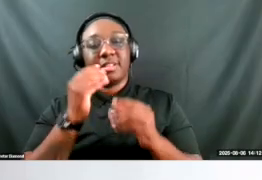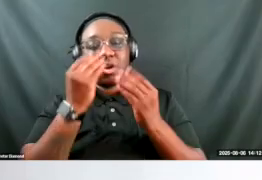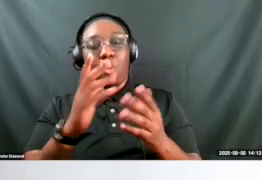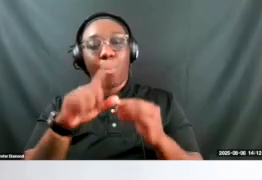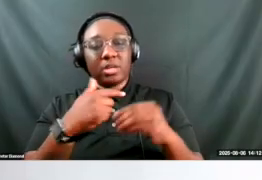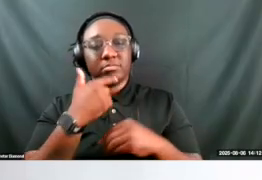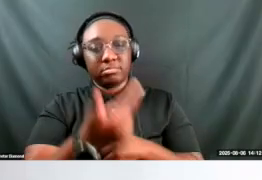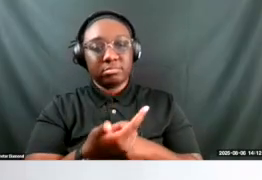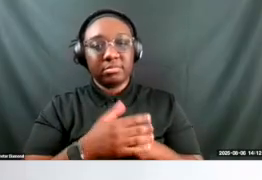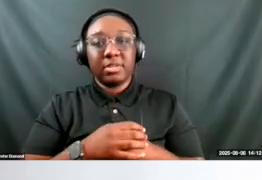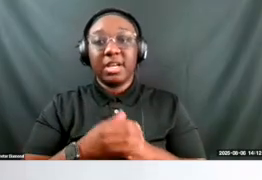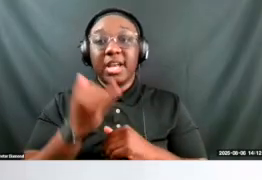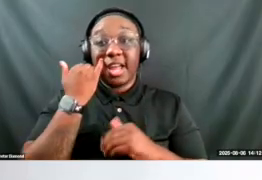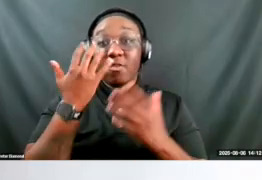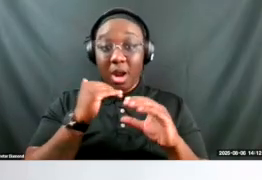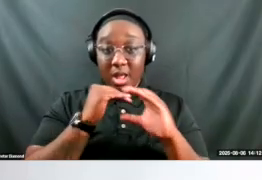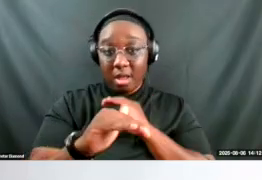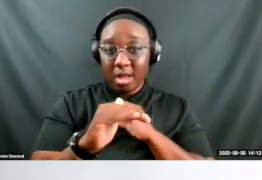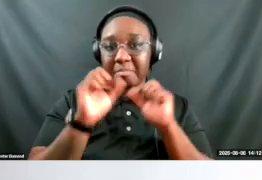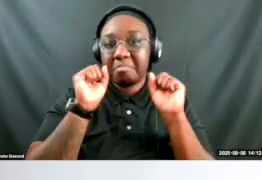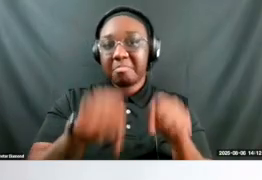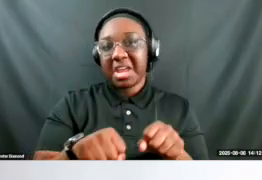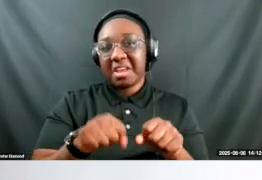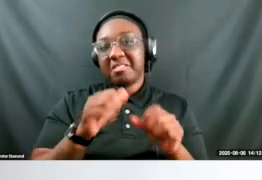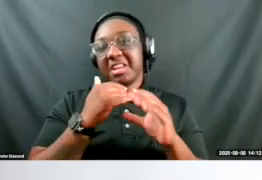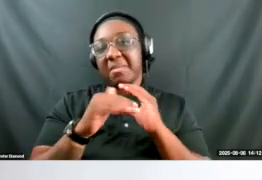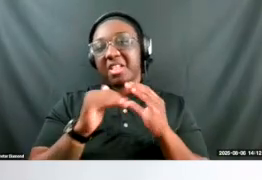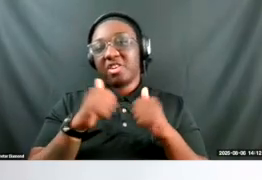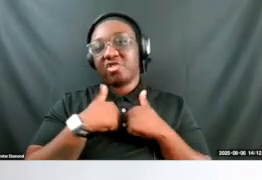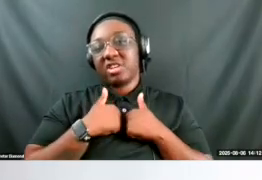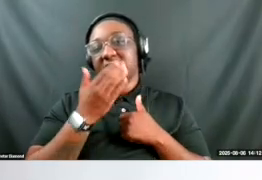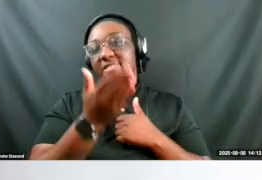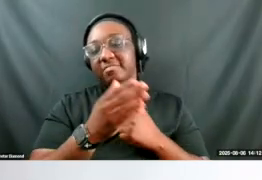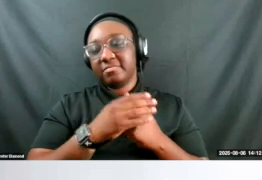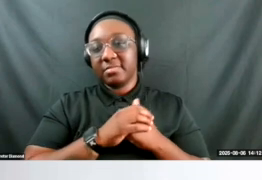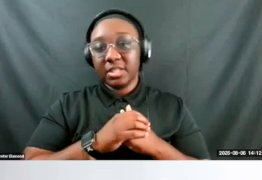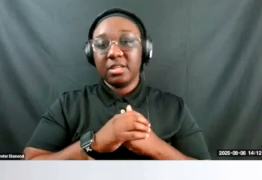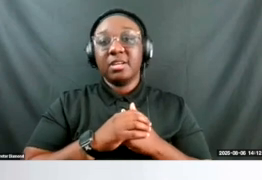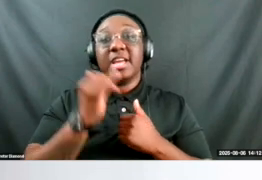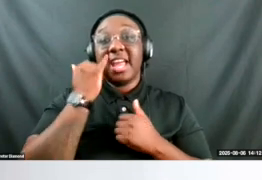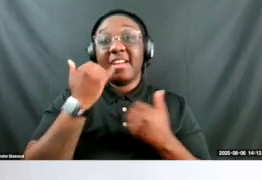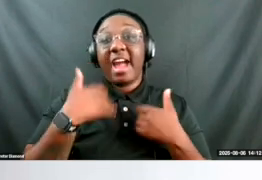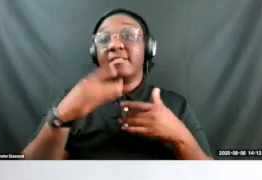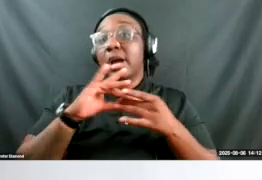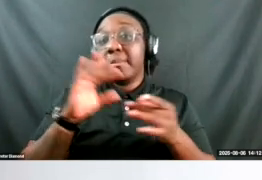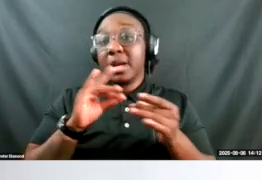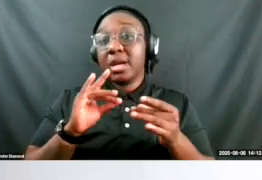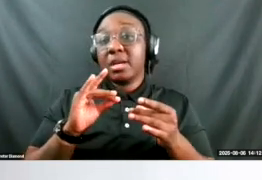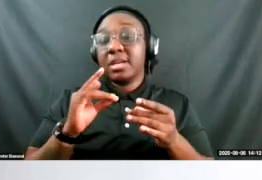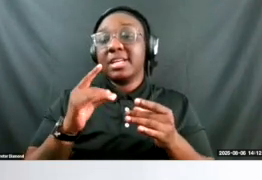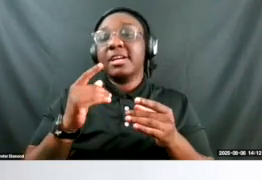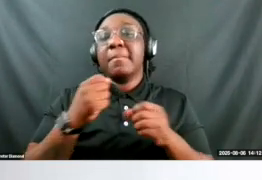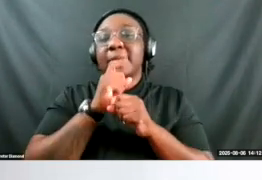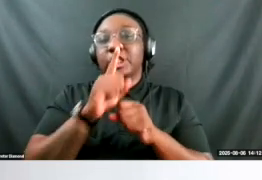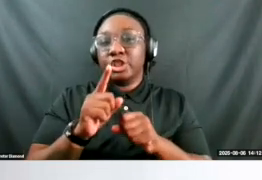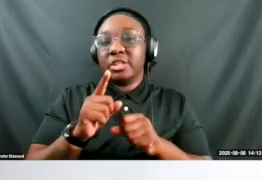cleantransportation@arb.ca.gov. Again, I would remind you that if you have a question or comment, please identify yourself and provide any affiliation you may